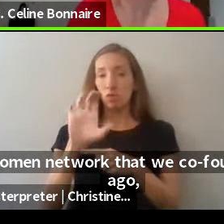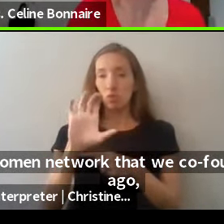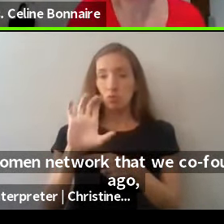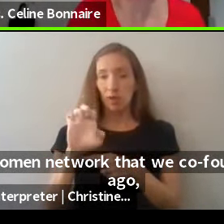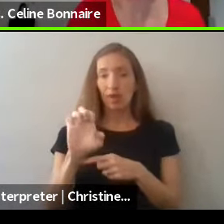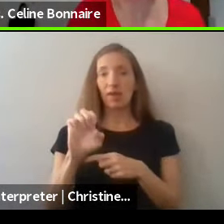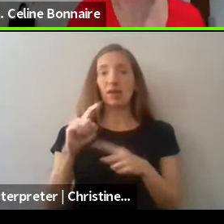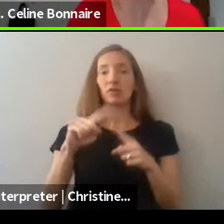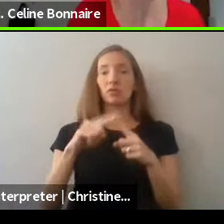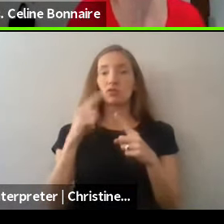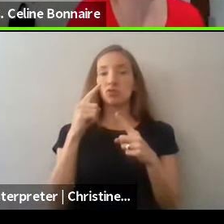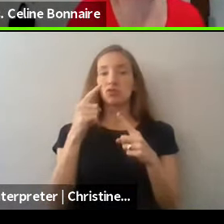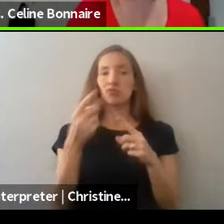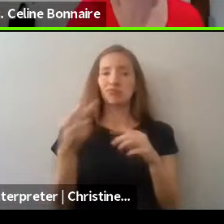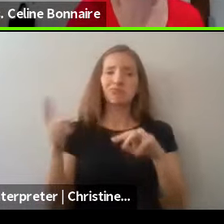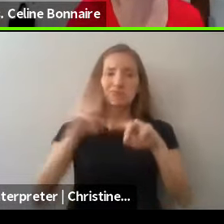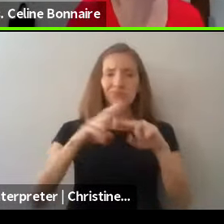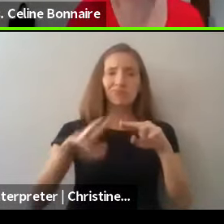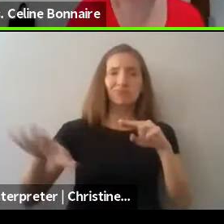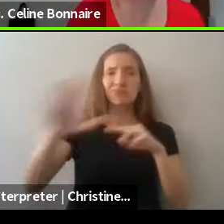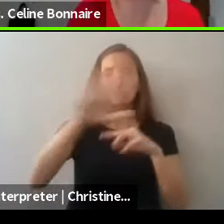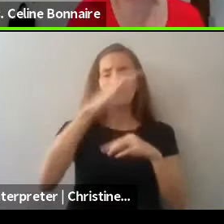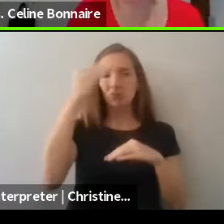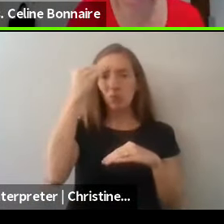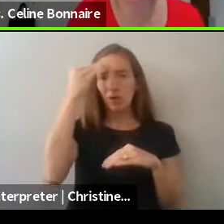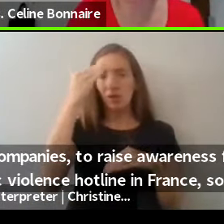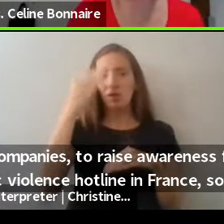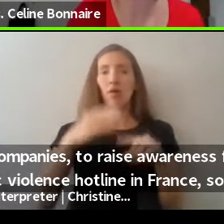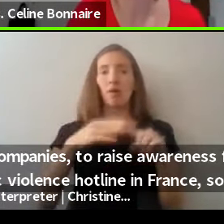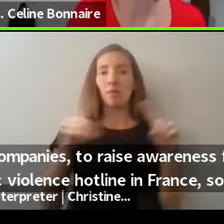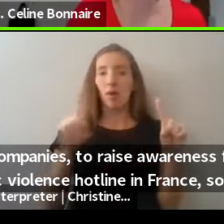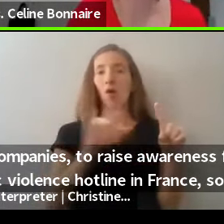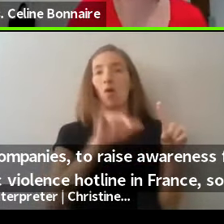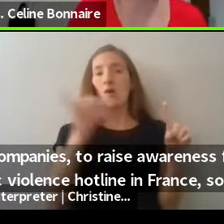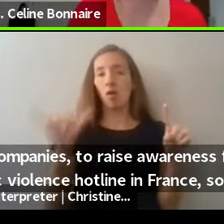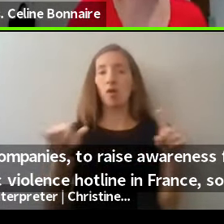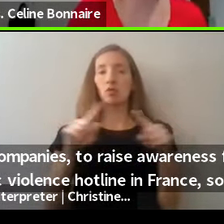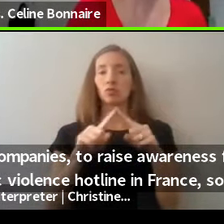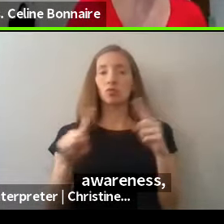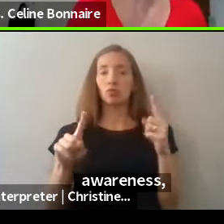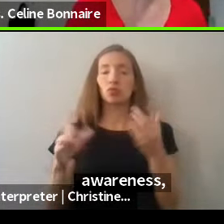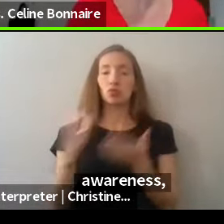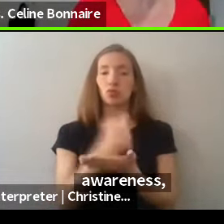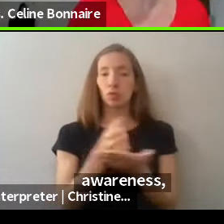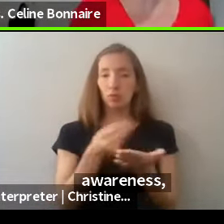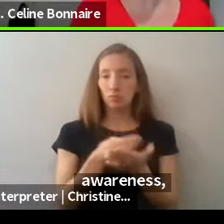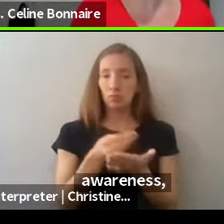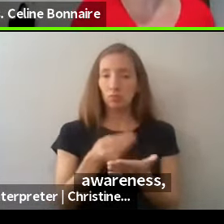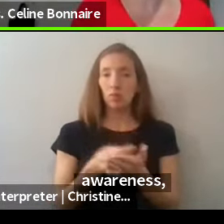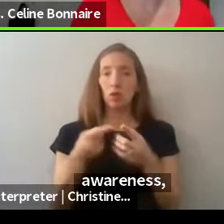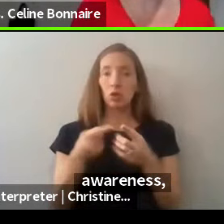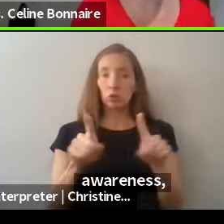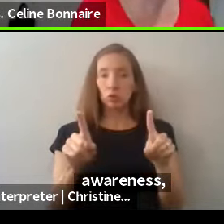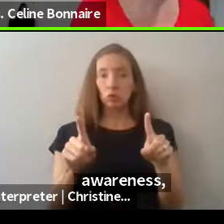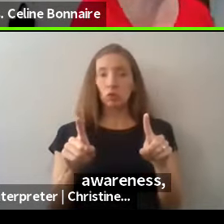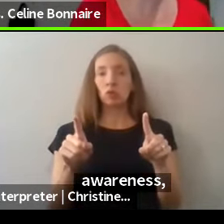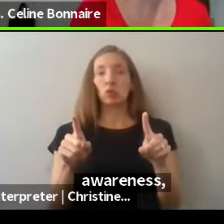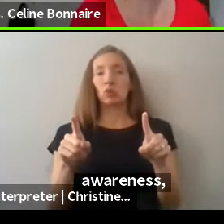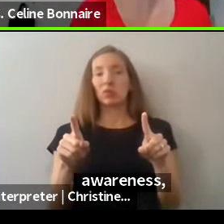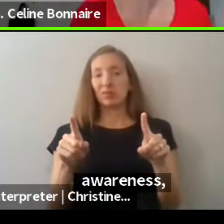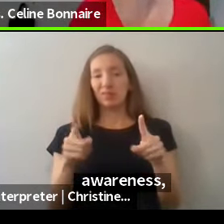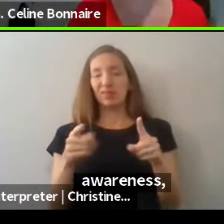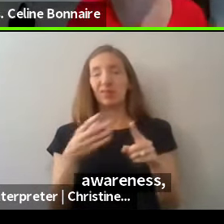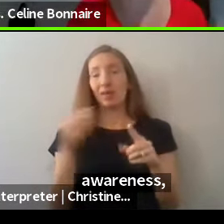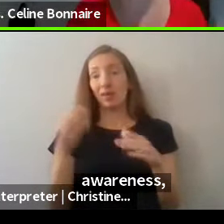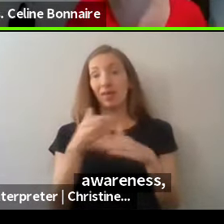but also to raise funds during and after lockdown. And their funding raised by